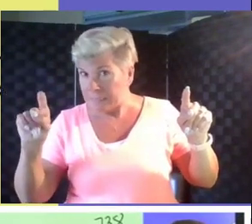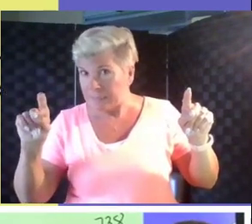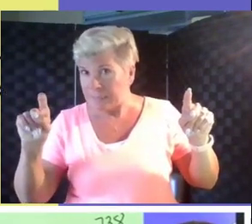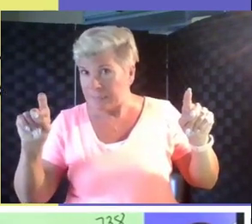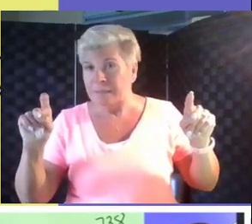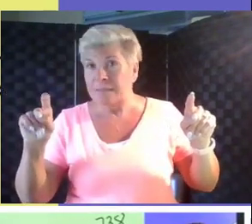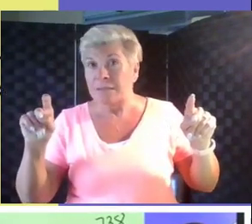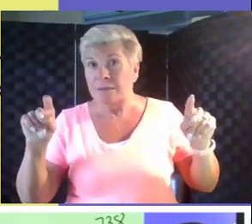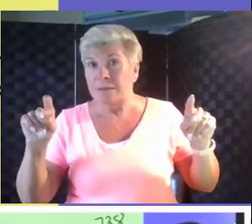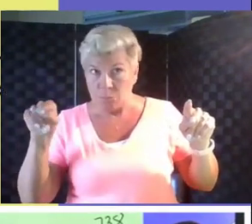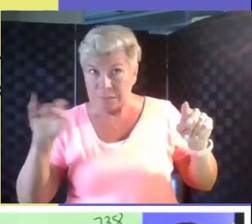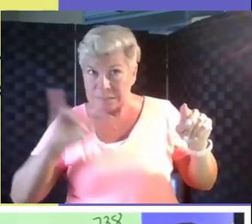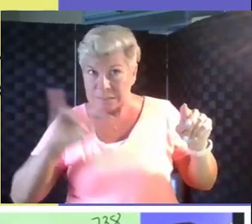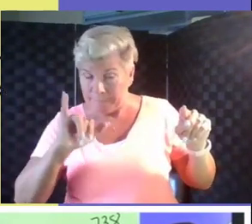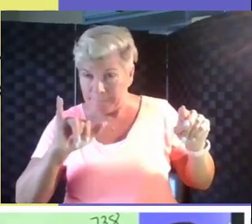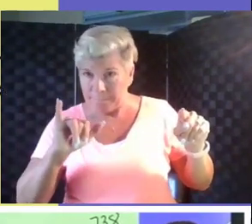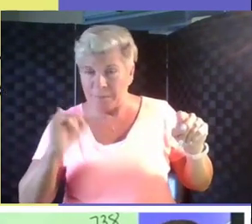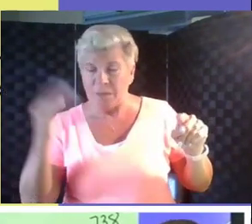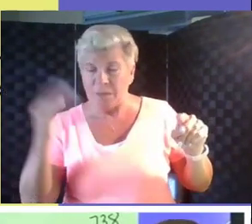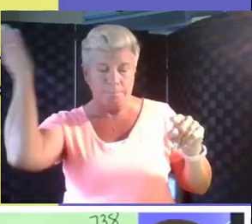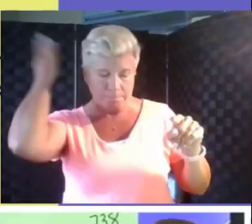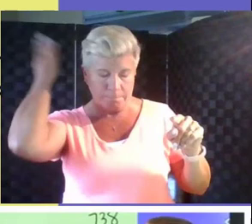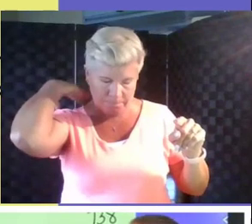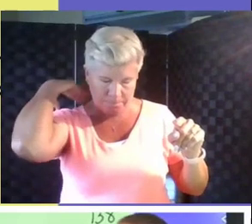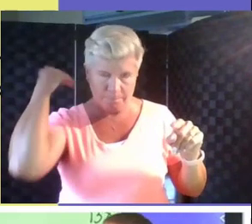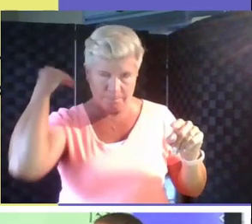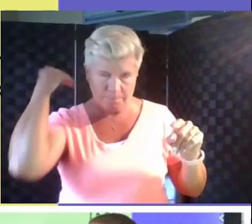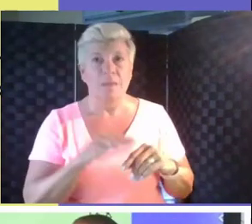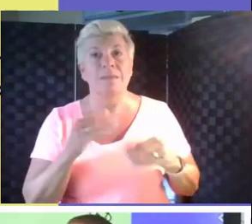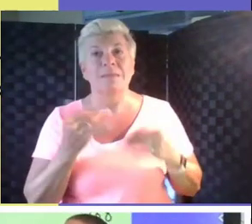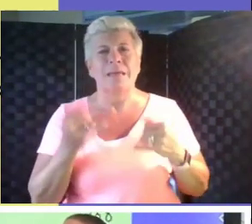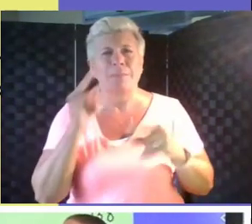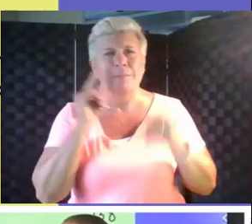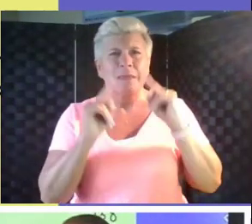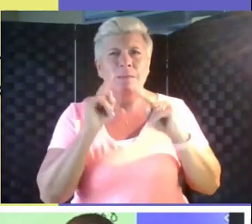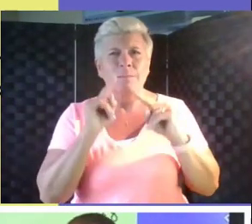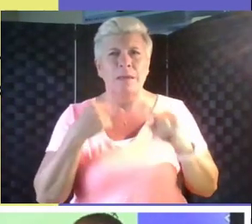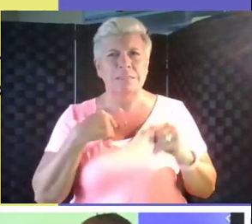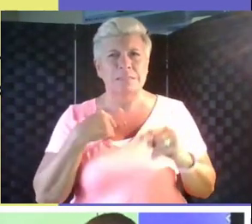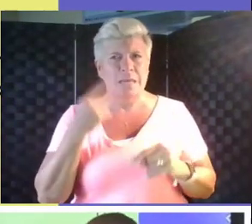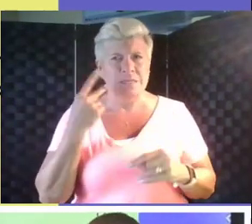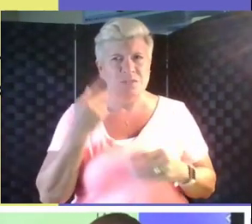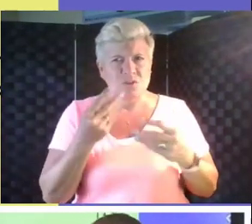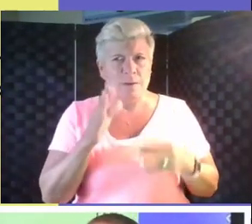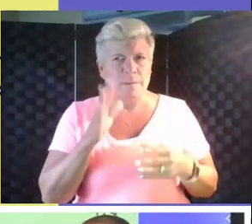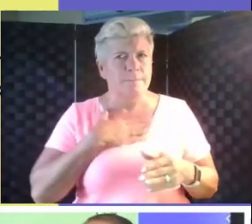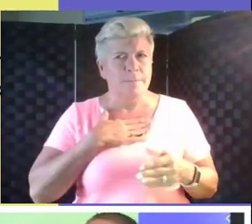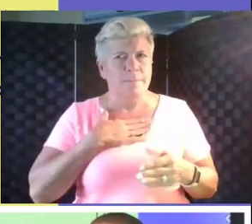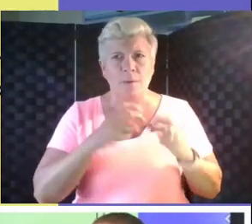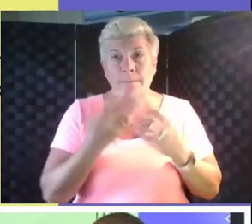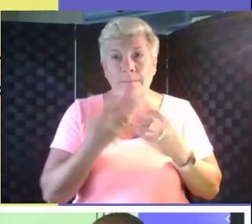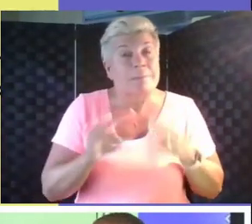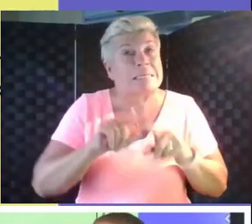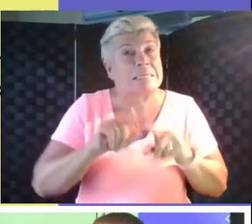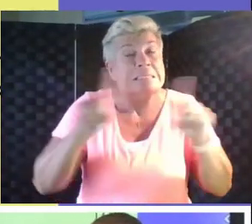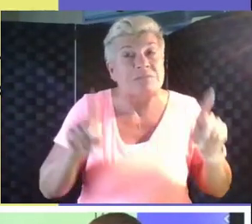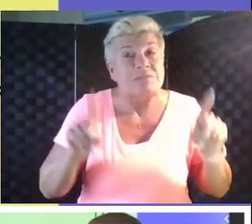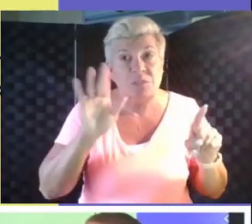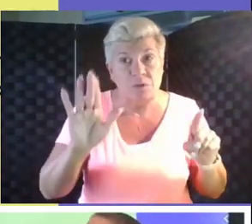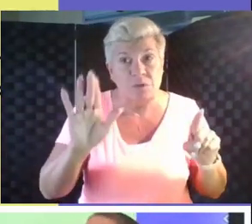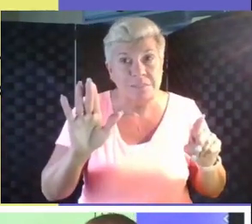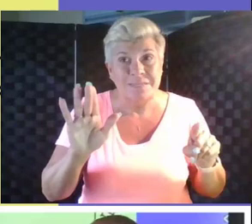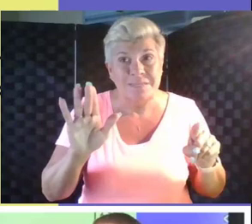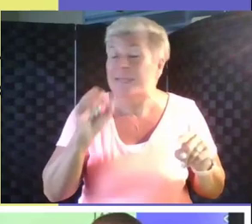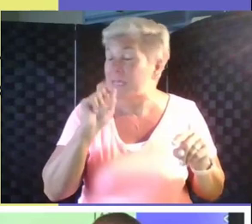738? If you did, nice big pat on the back. Now here's something to think about. When I solve my problem, I might do it a little differently than